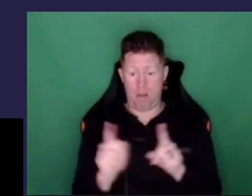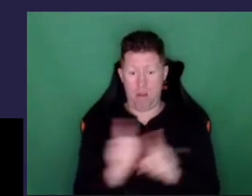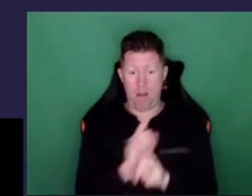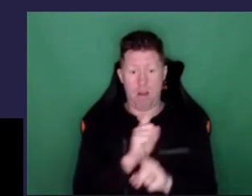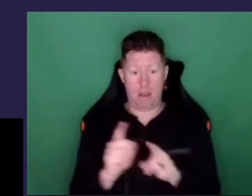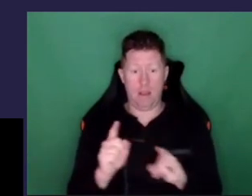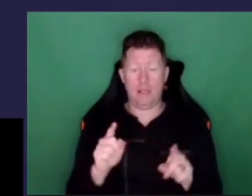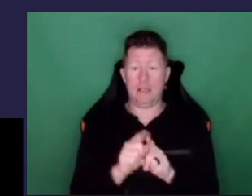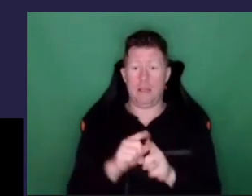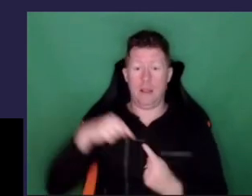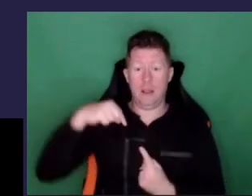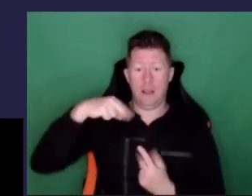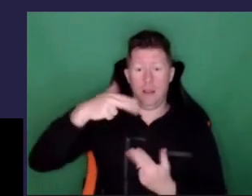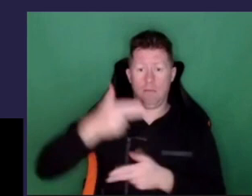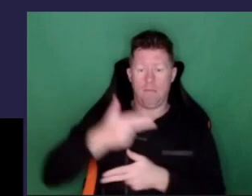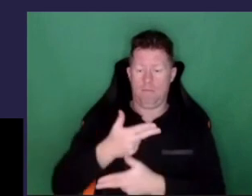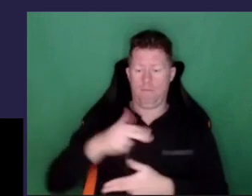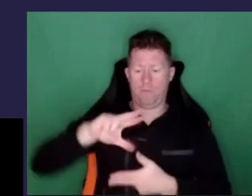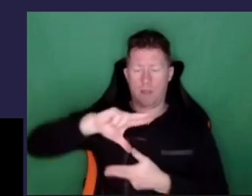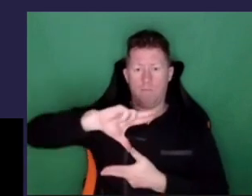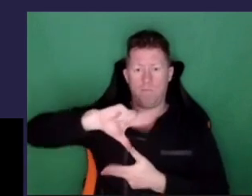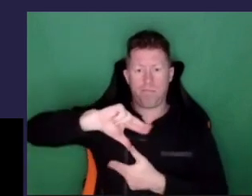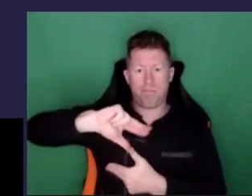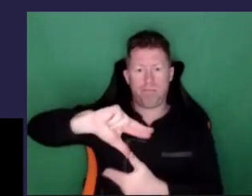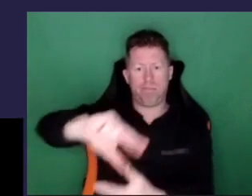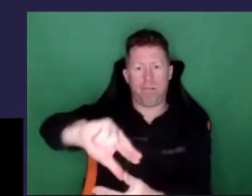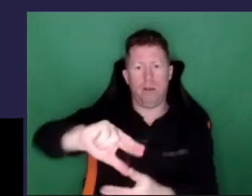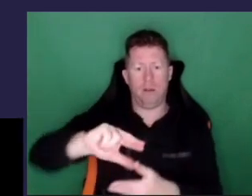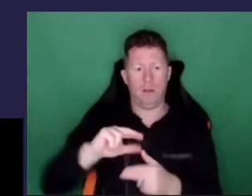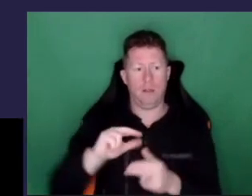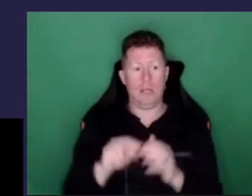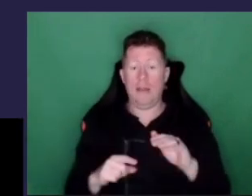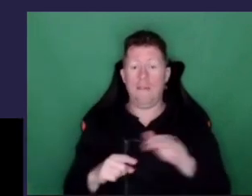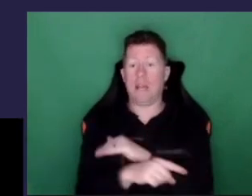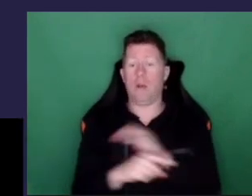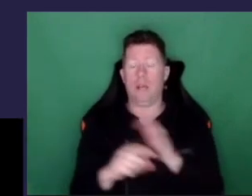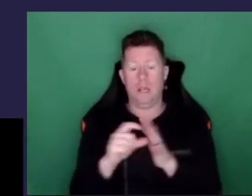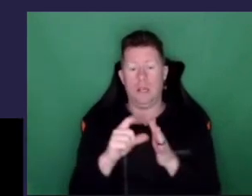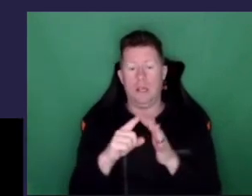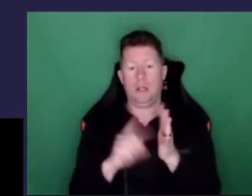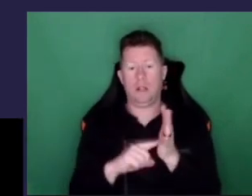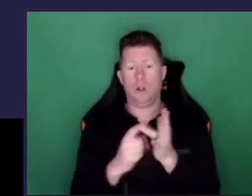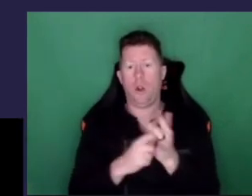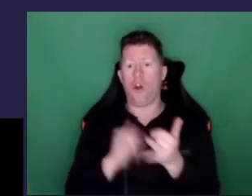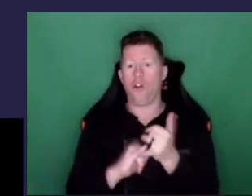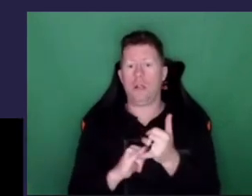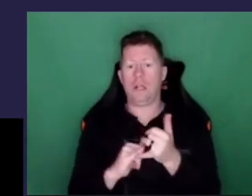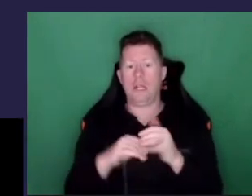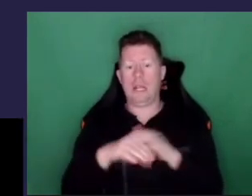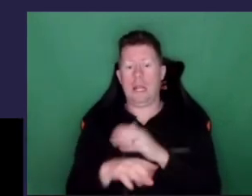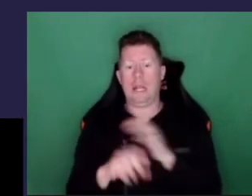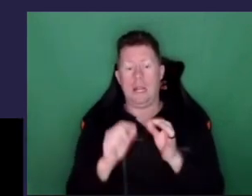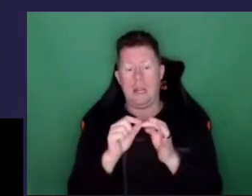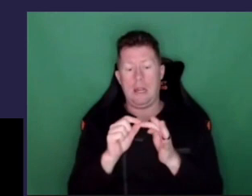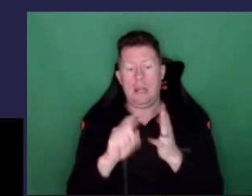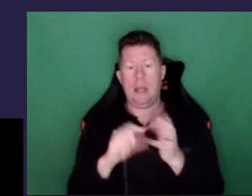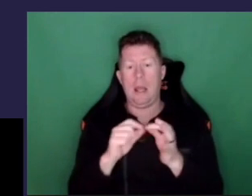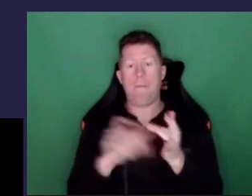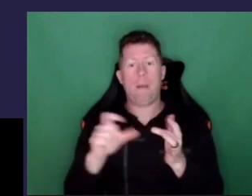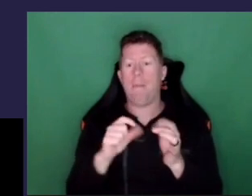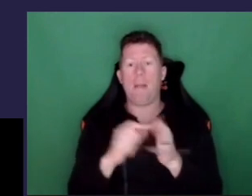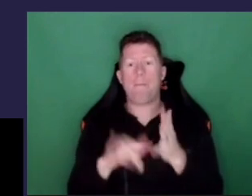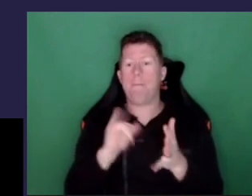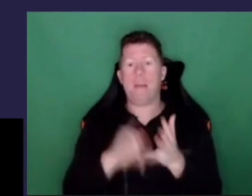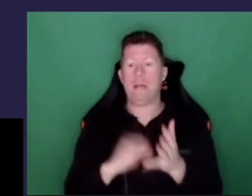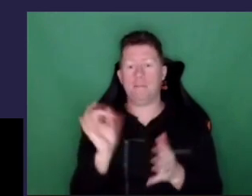hurricane and we had to evacuate. Dolores did not have to evacuate in the public buses. She evacuated with Richard and